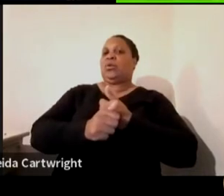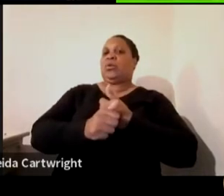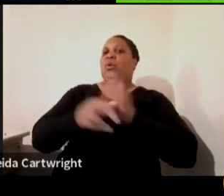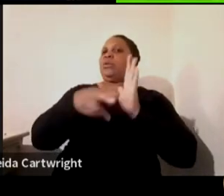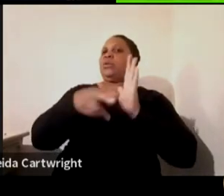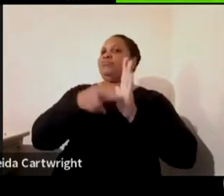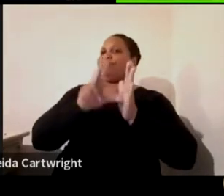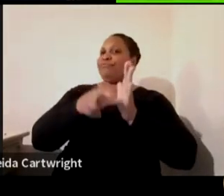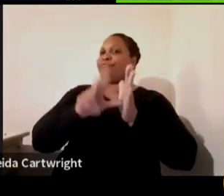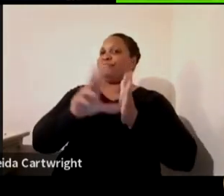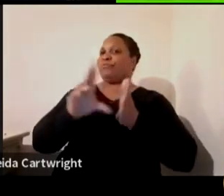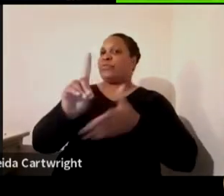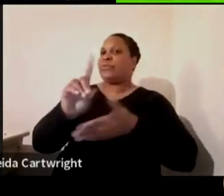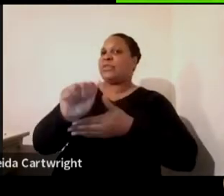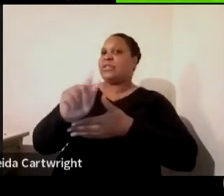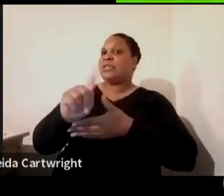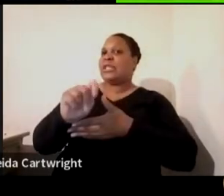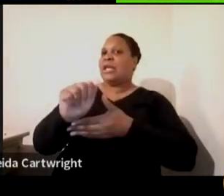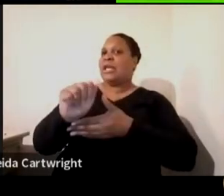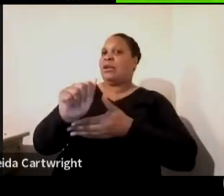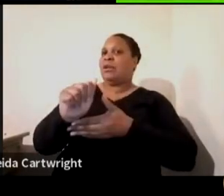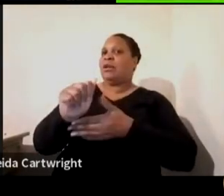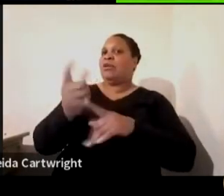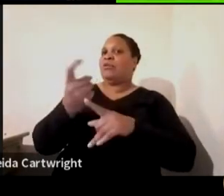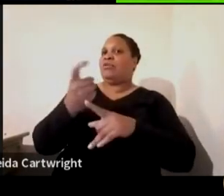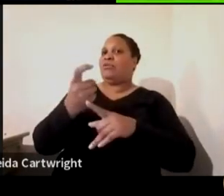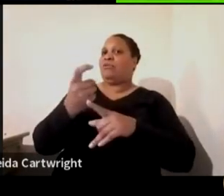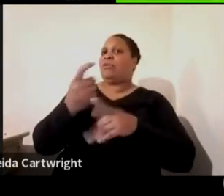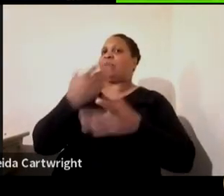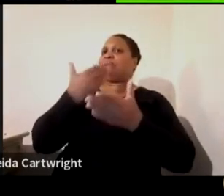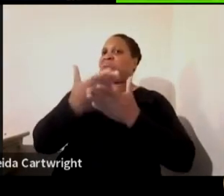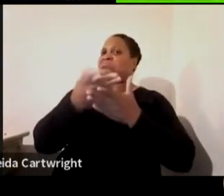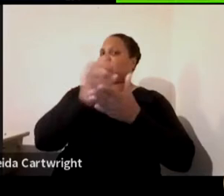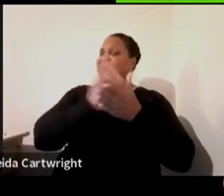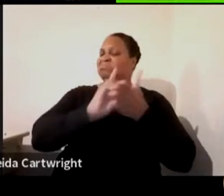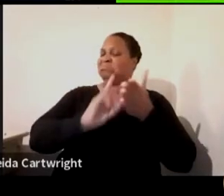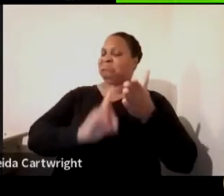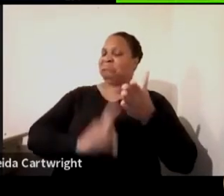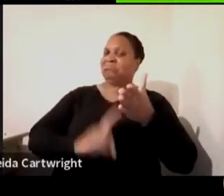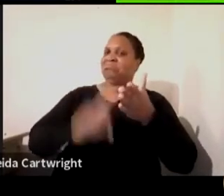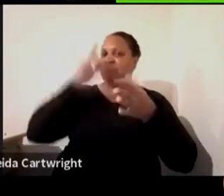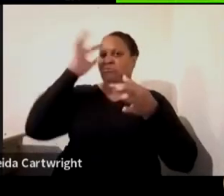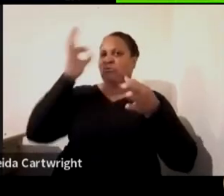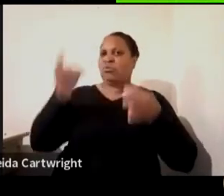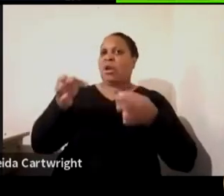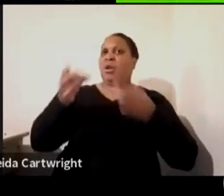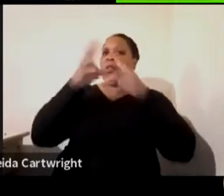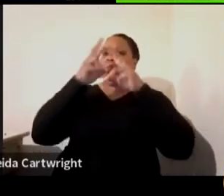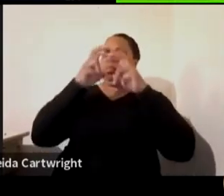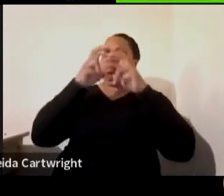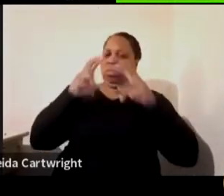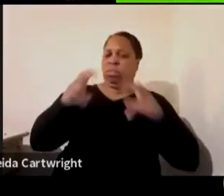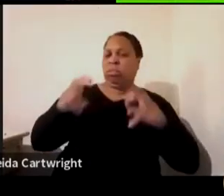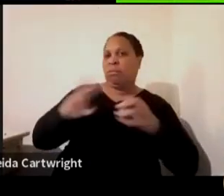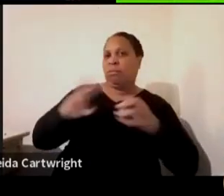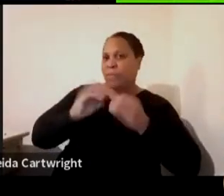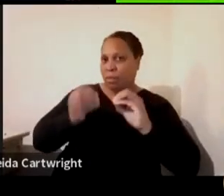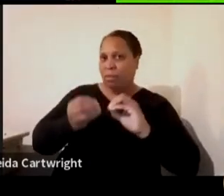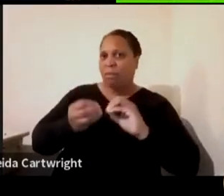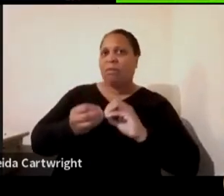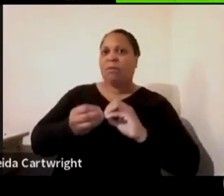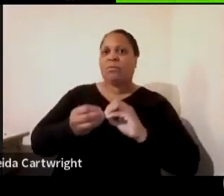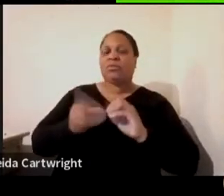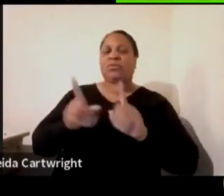a very well-designed trial that's heavily scrutinized, and is